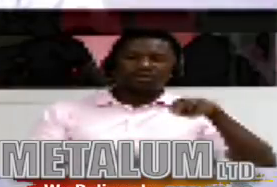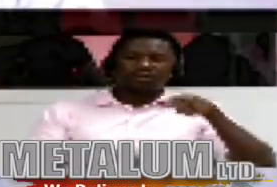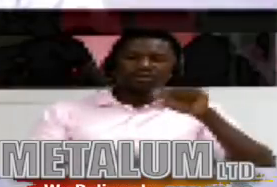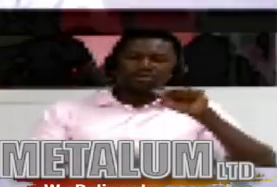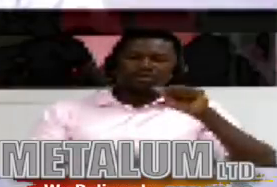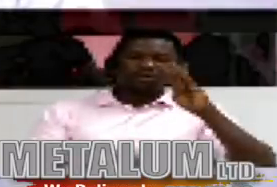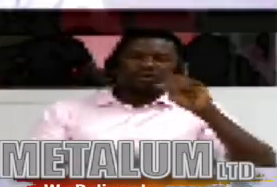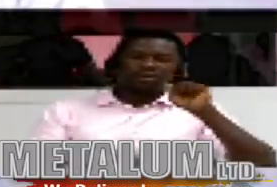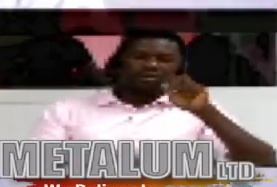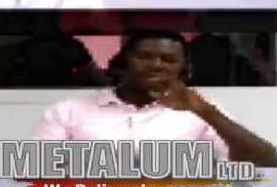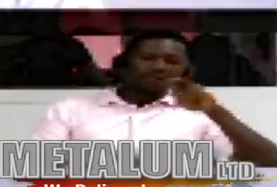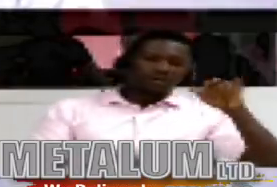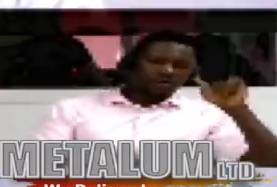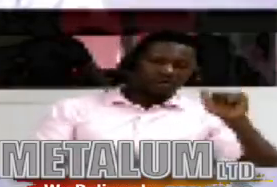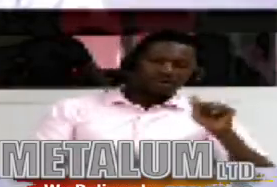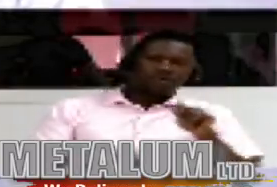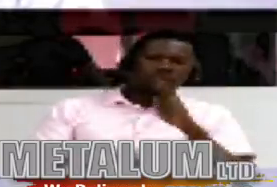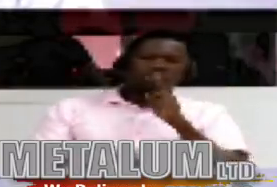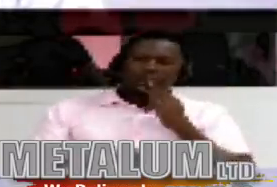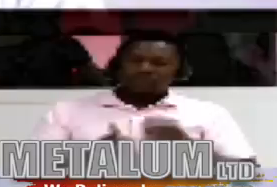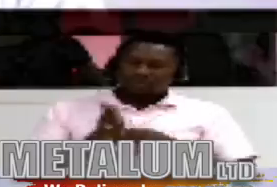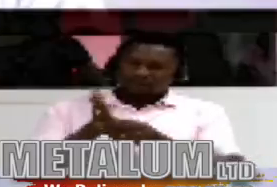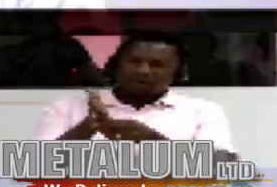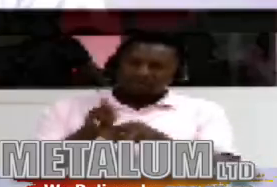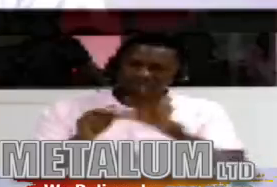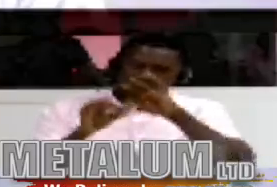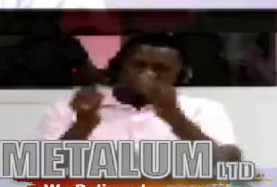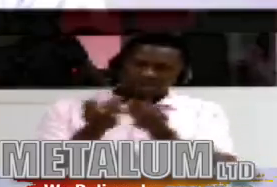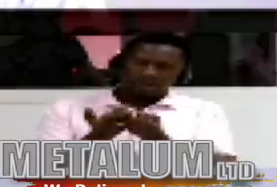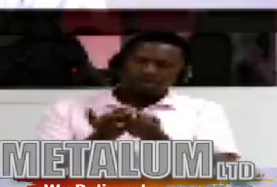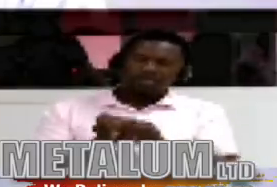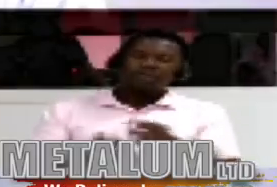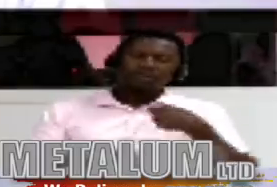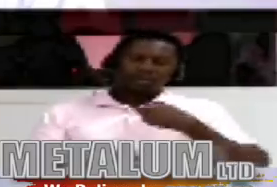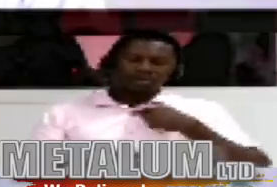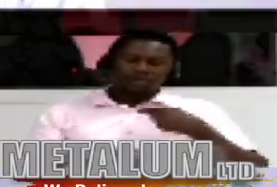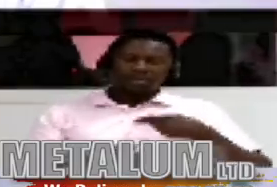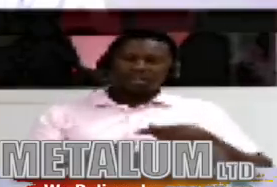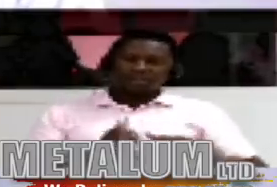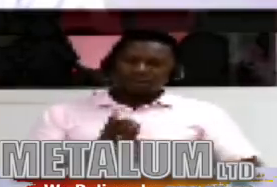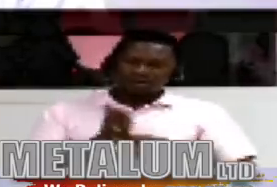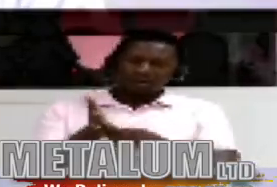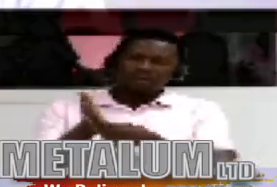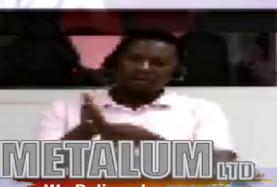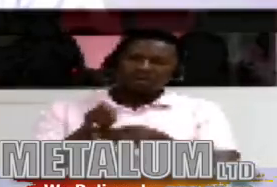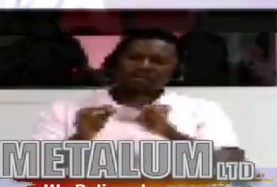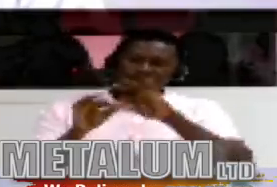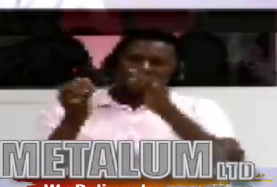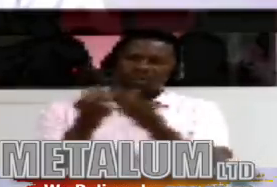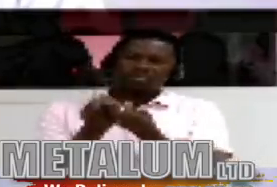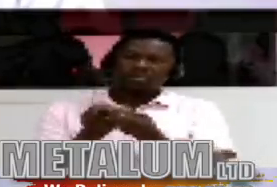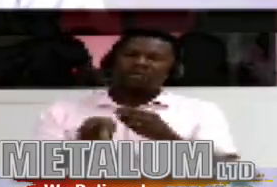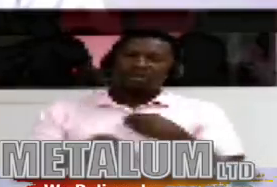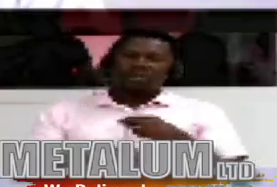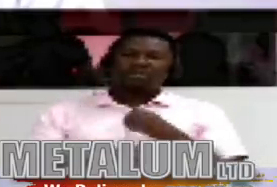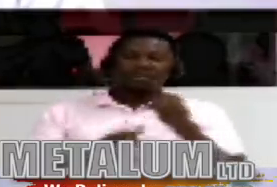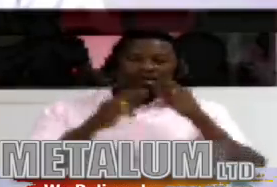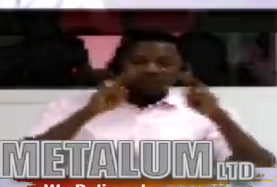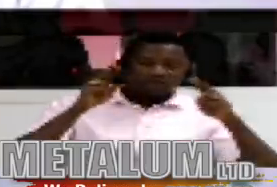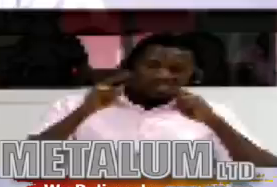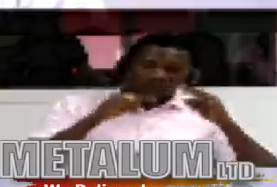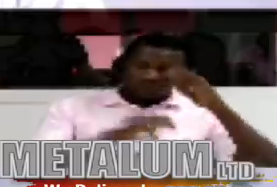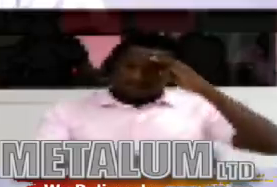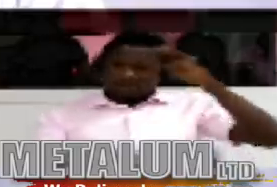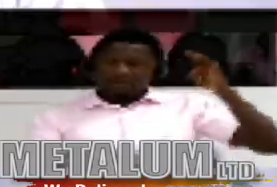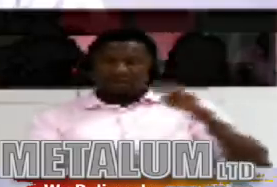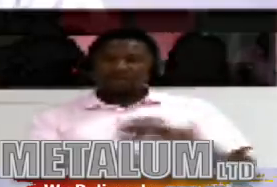this group? I led the team. And that was in your capacity as information minister, exactly. Please tell us what